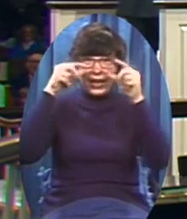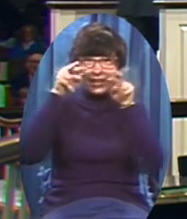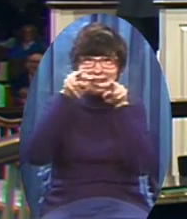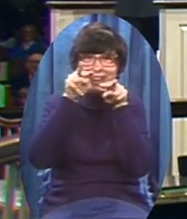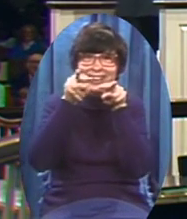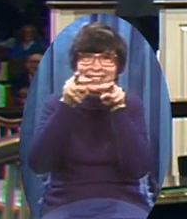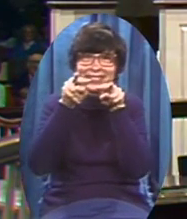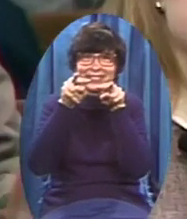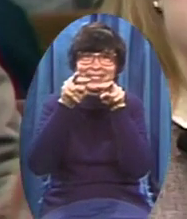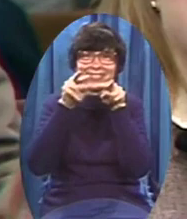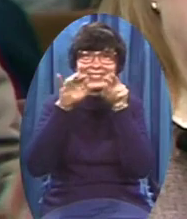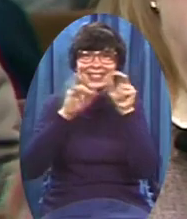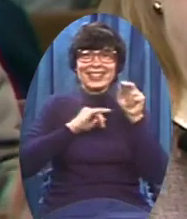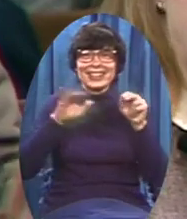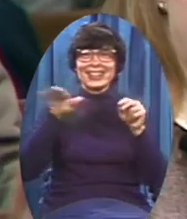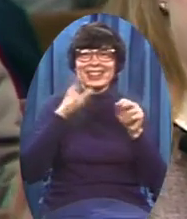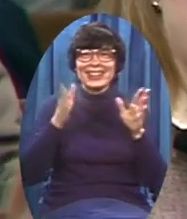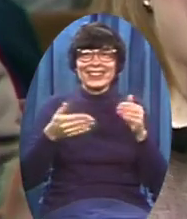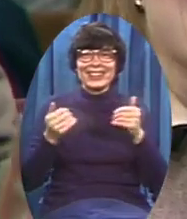blessed by a dog.